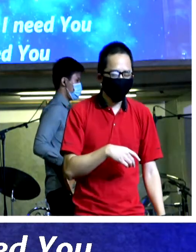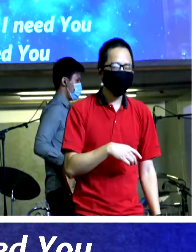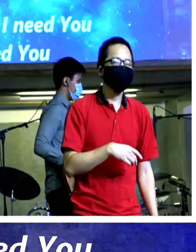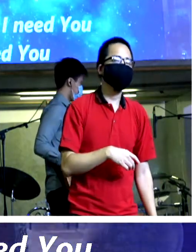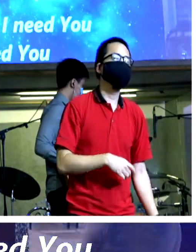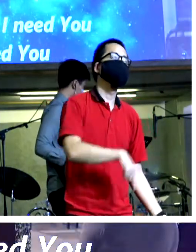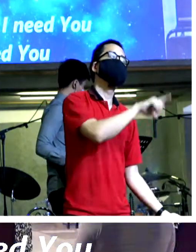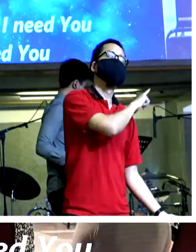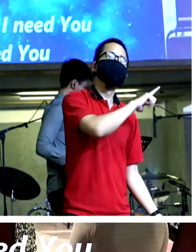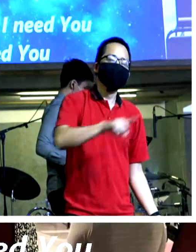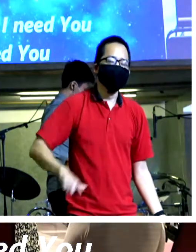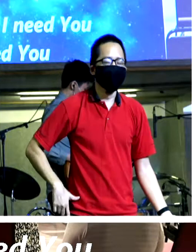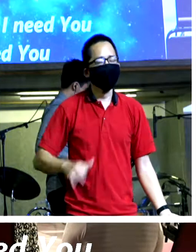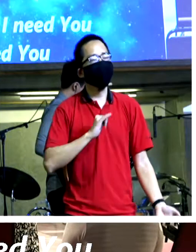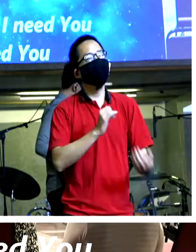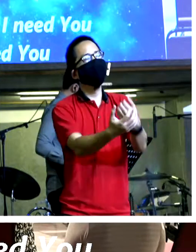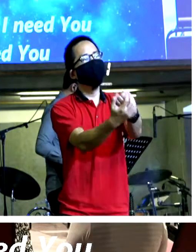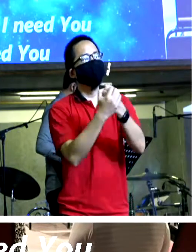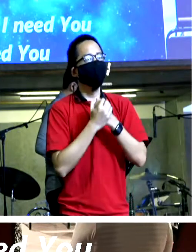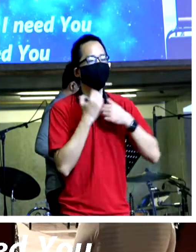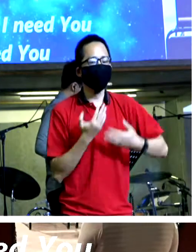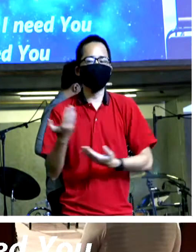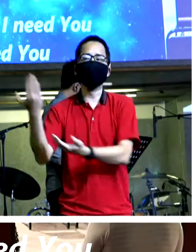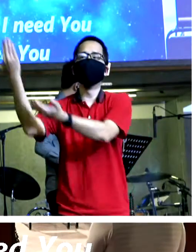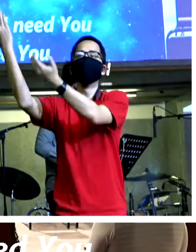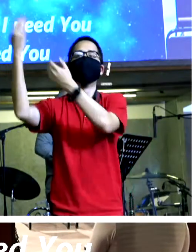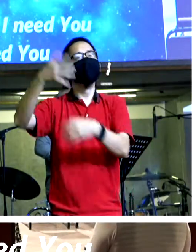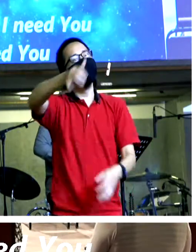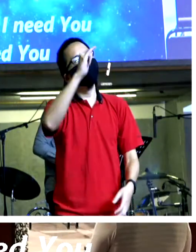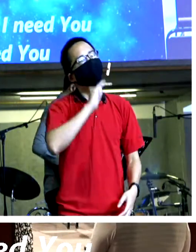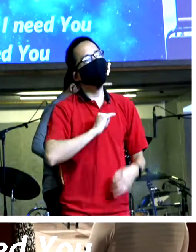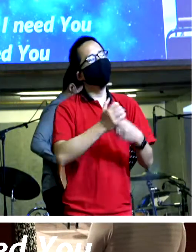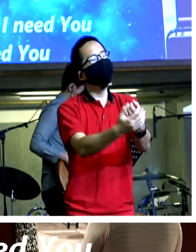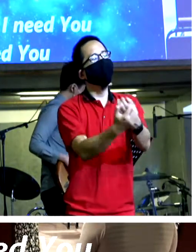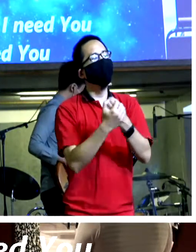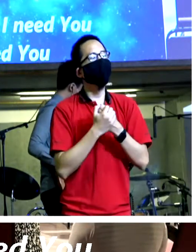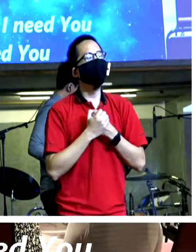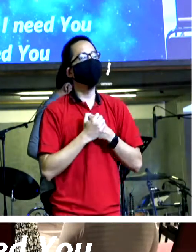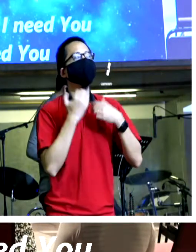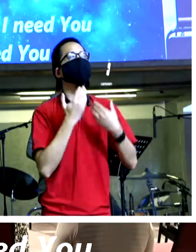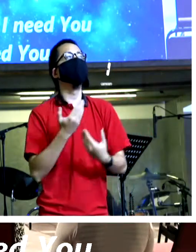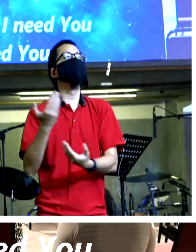Oh, we declare, Lord. Lord, I need you. Oh,